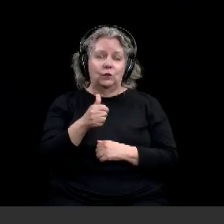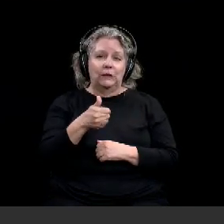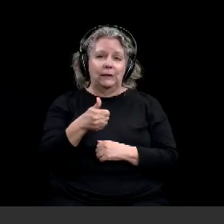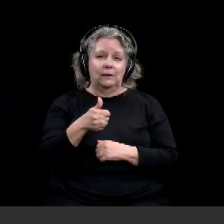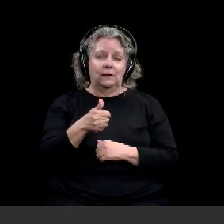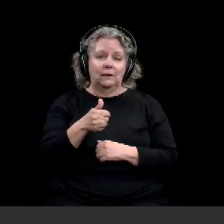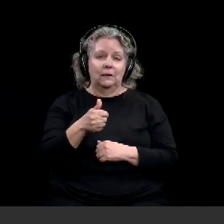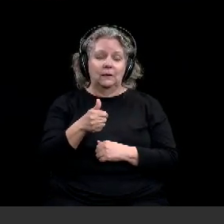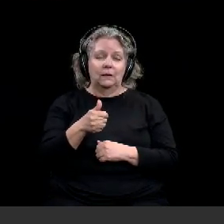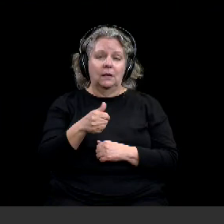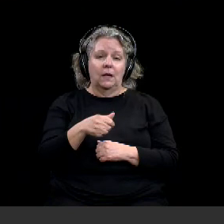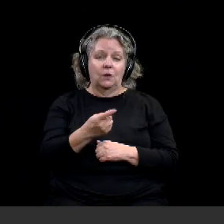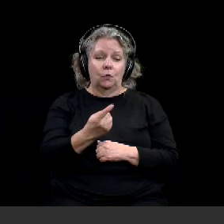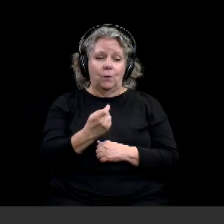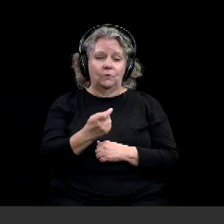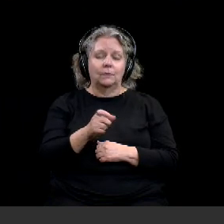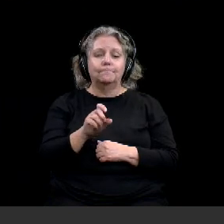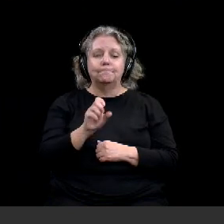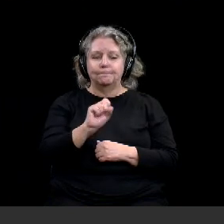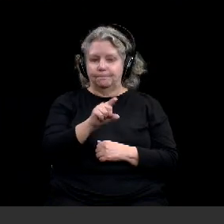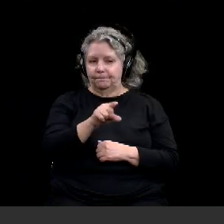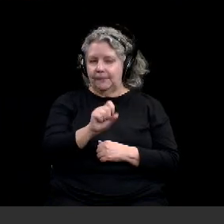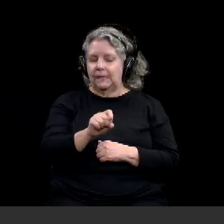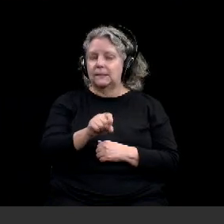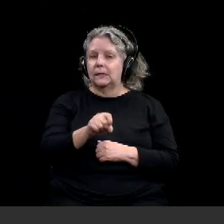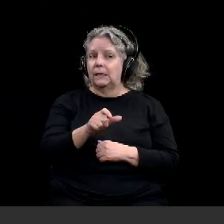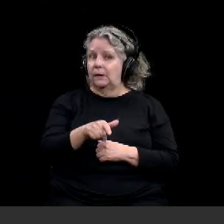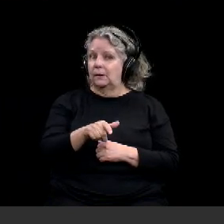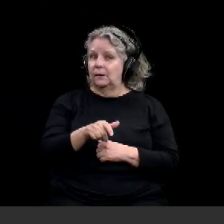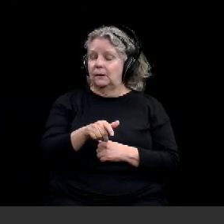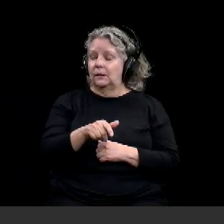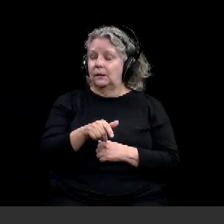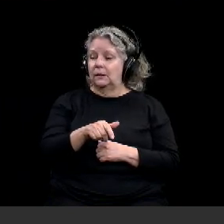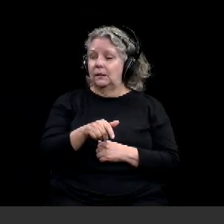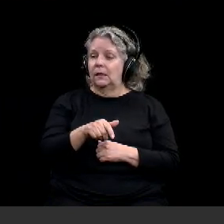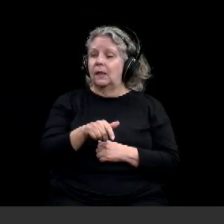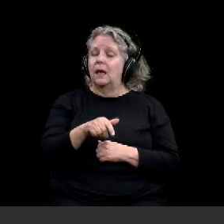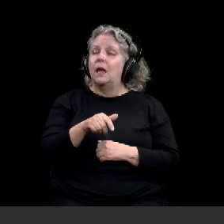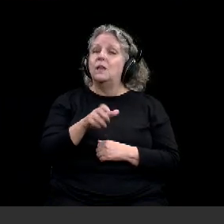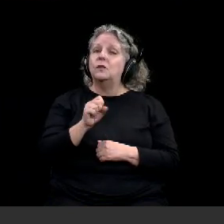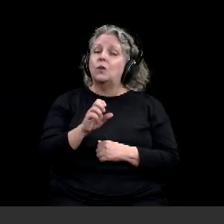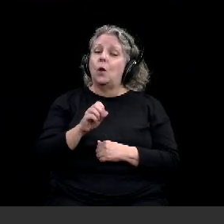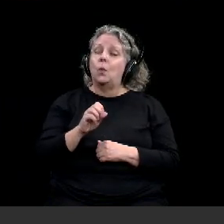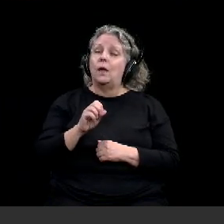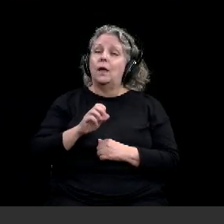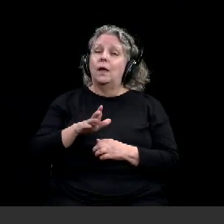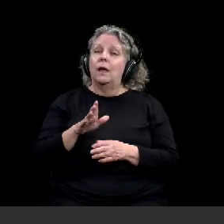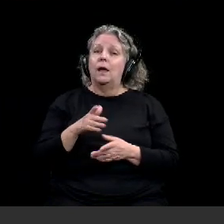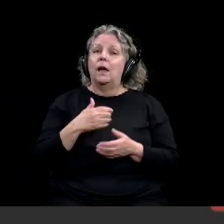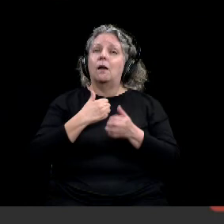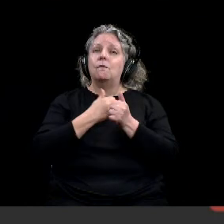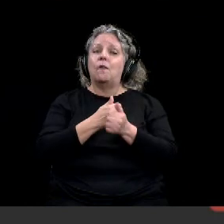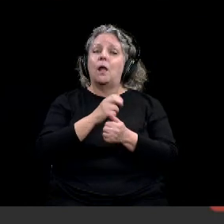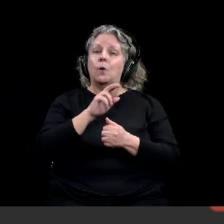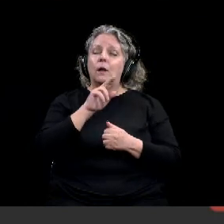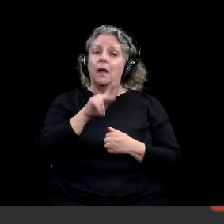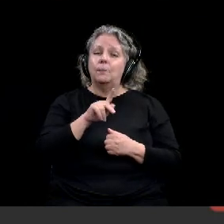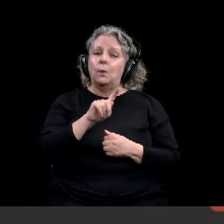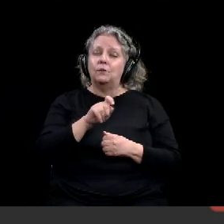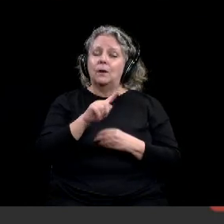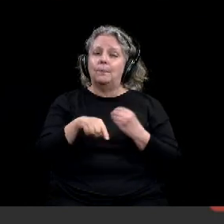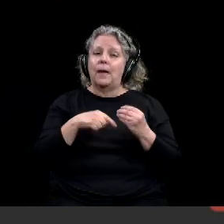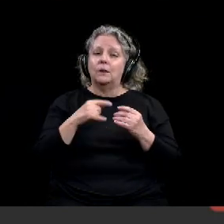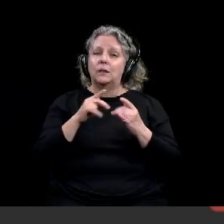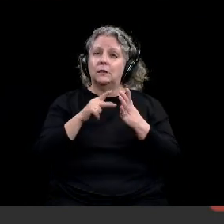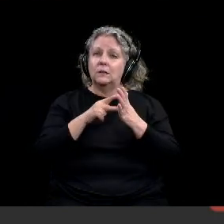can you all hear me? Yes, uh-huh. So this is following up again on the double masking. I guess, Dr. Griggs, this would probably be for you unless one of the other